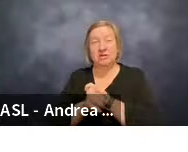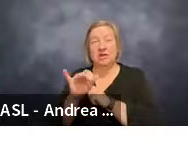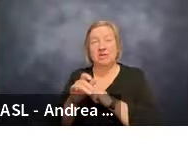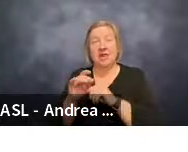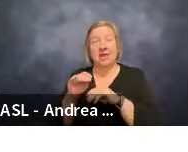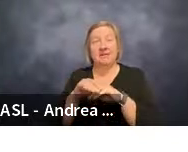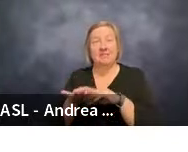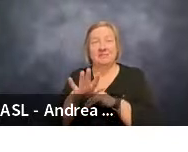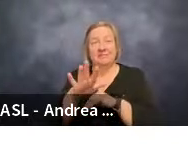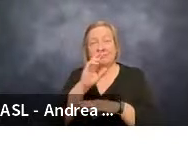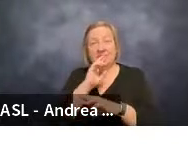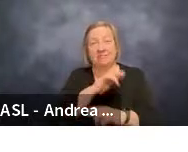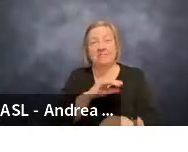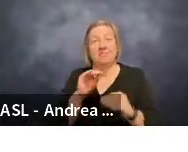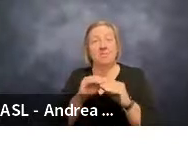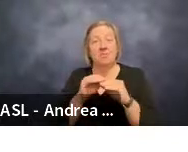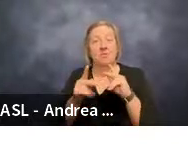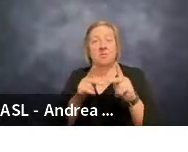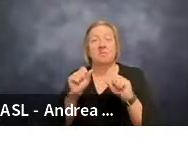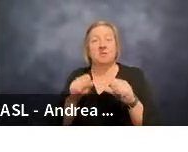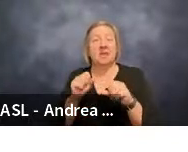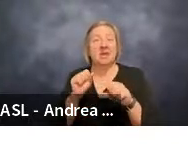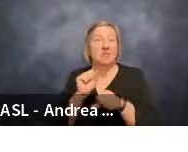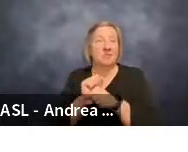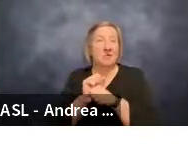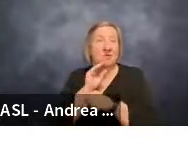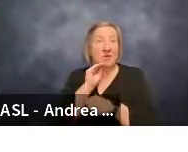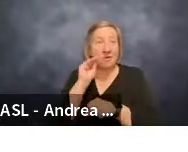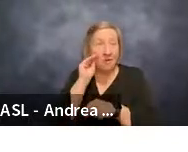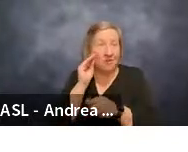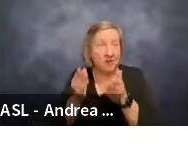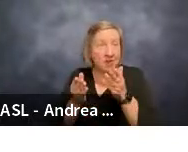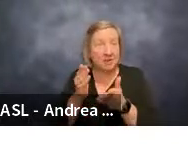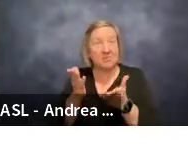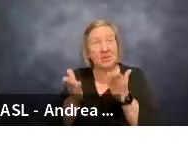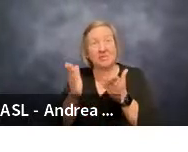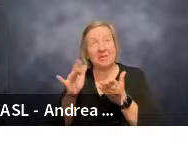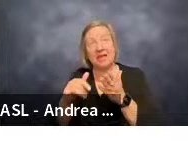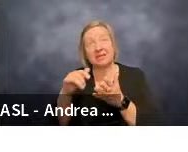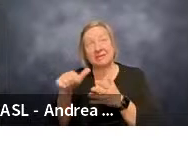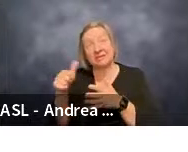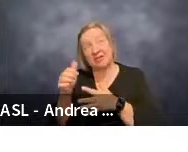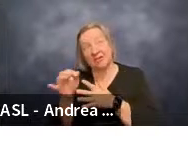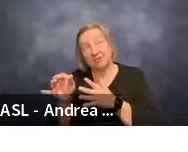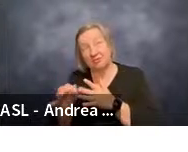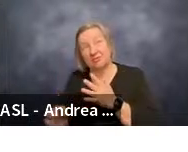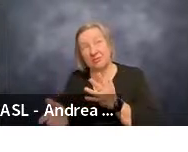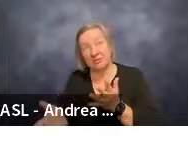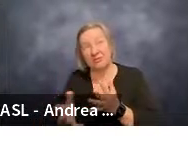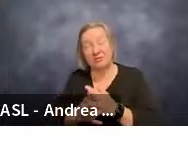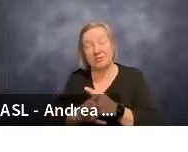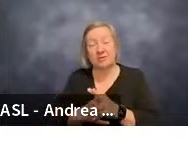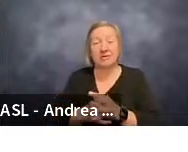response to this, that more folks are able to work from home, perhaps, and that might be part of the alternative.